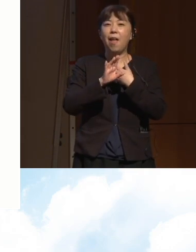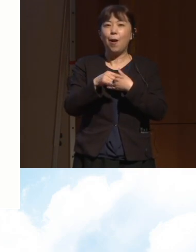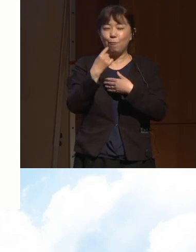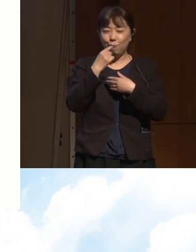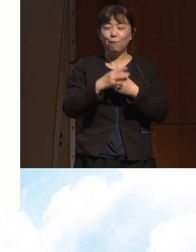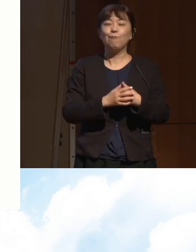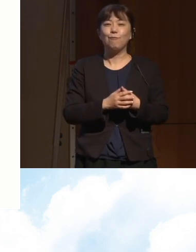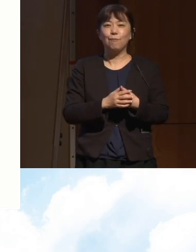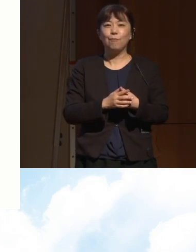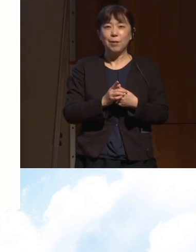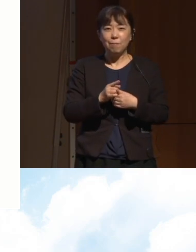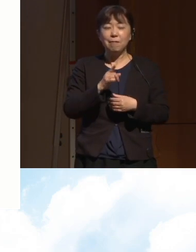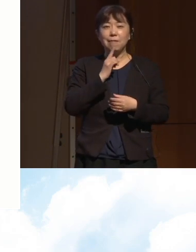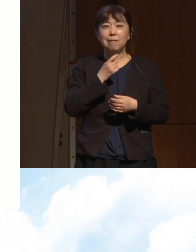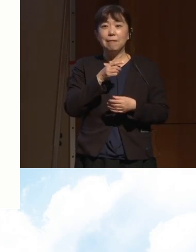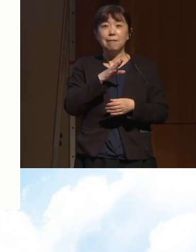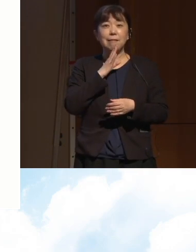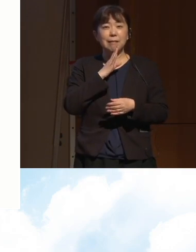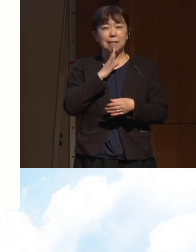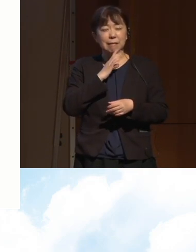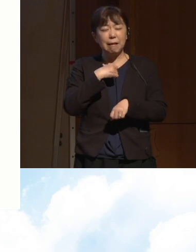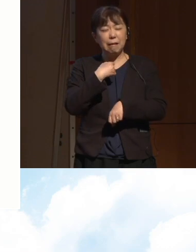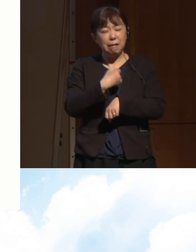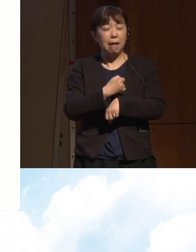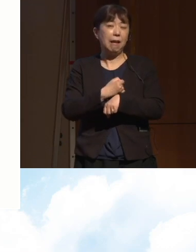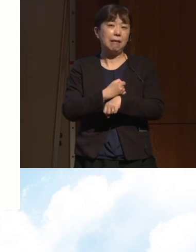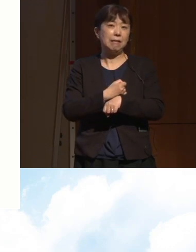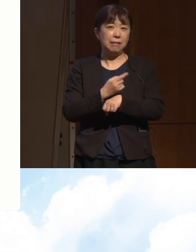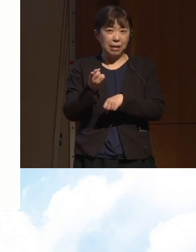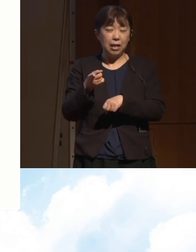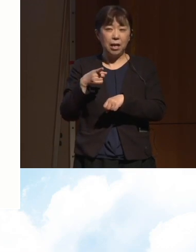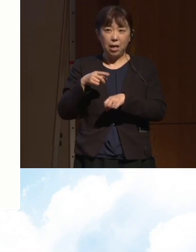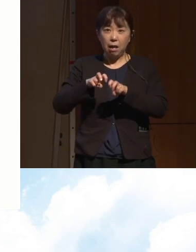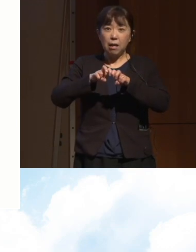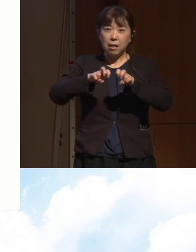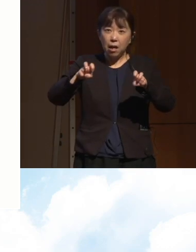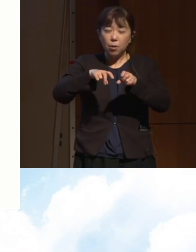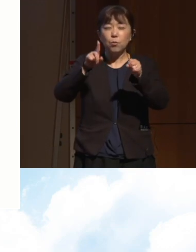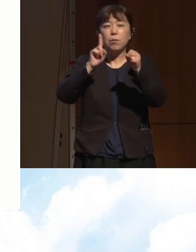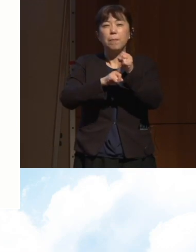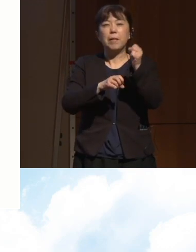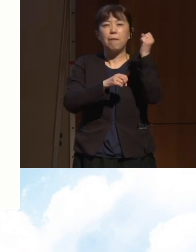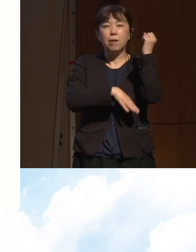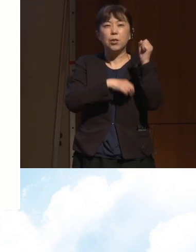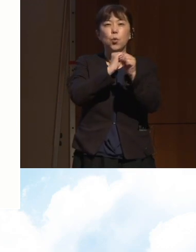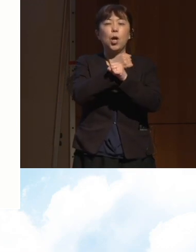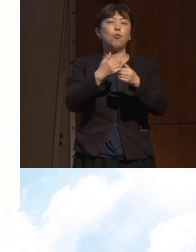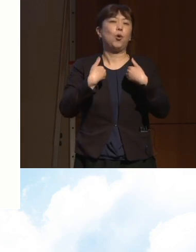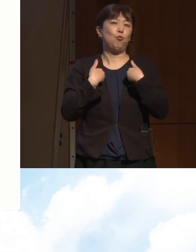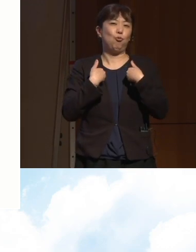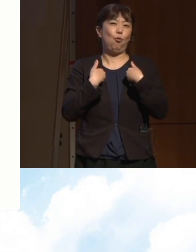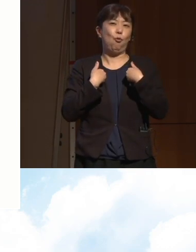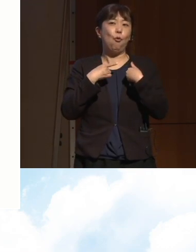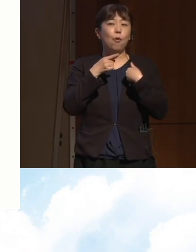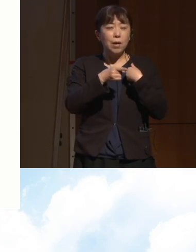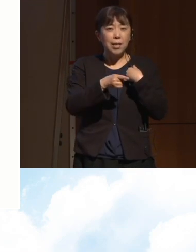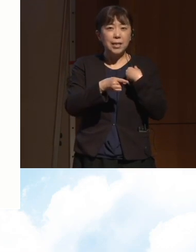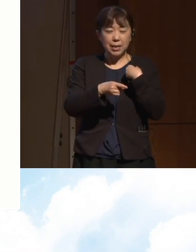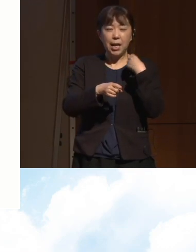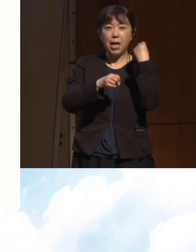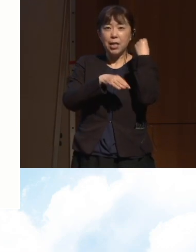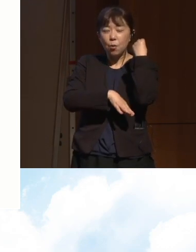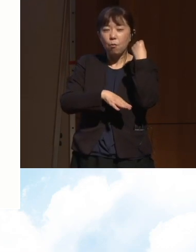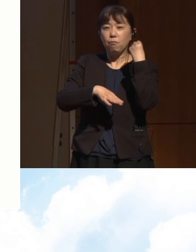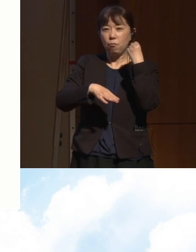need for basic research to understand how to develop prototype pathogens. So one example I'm going to give you is the